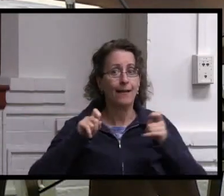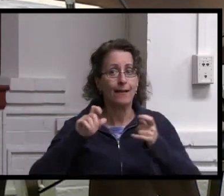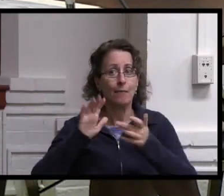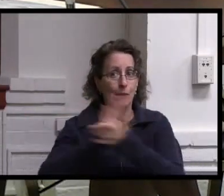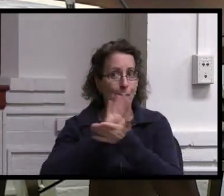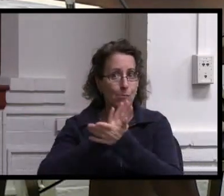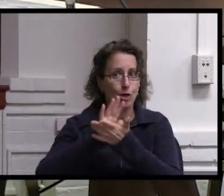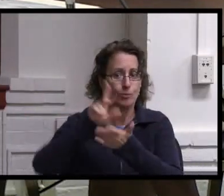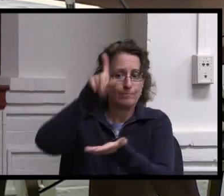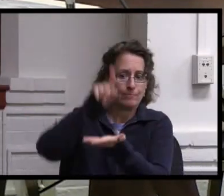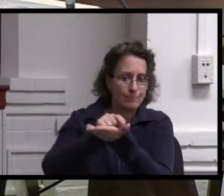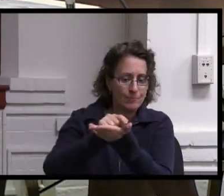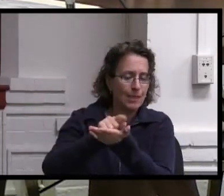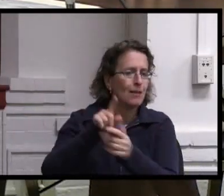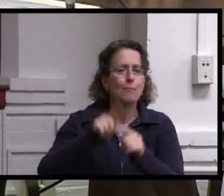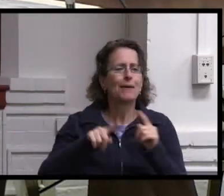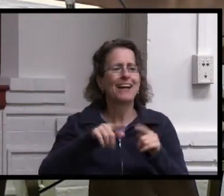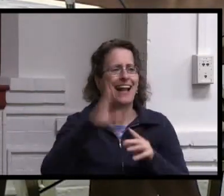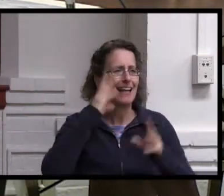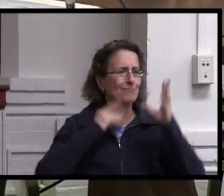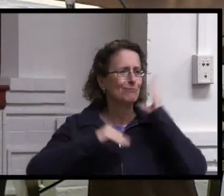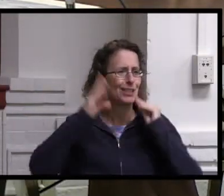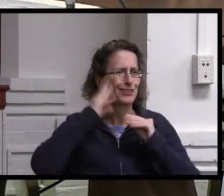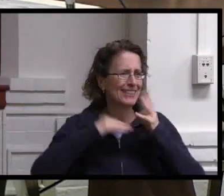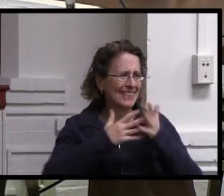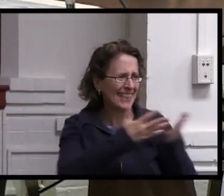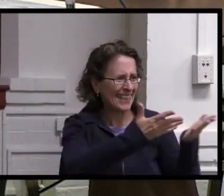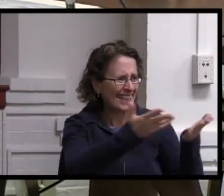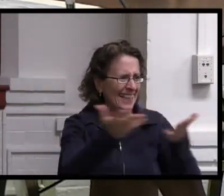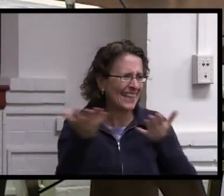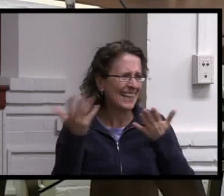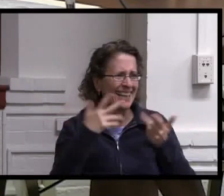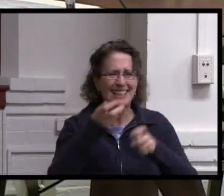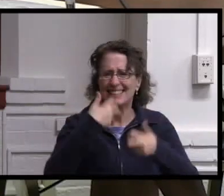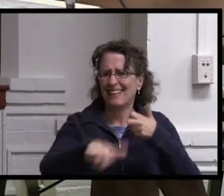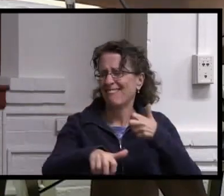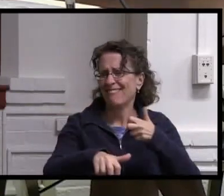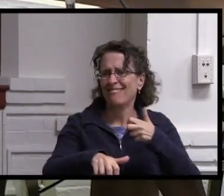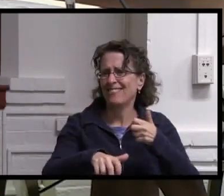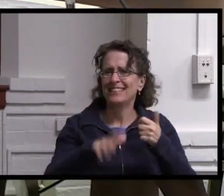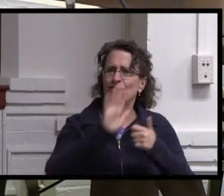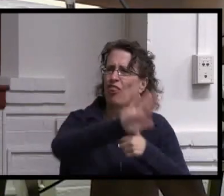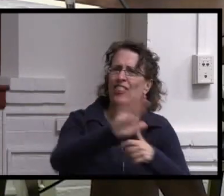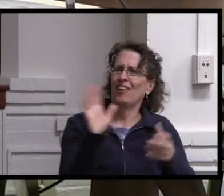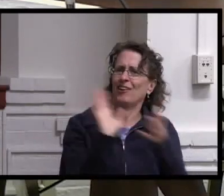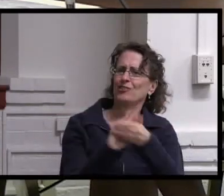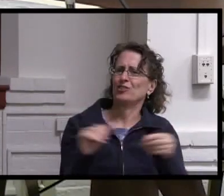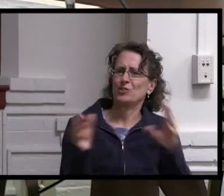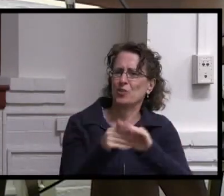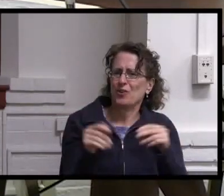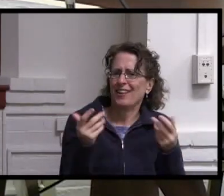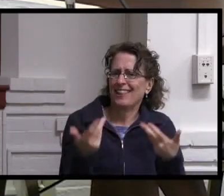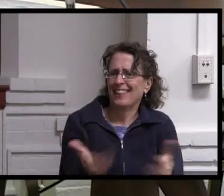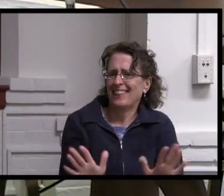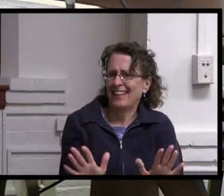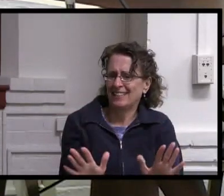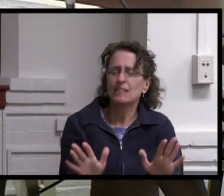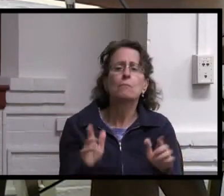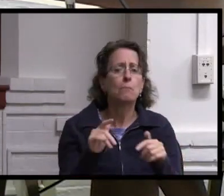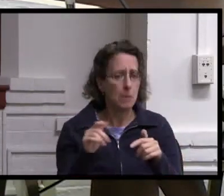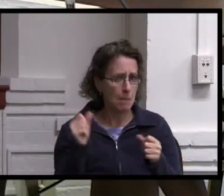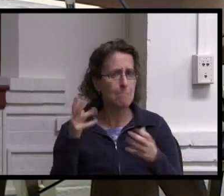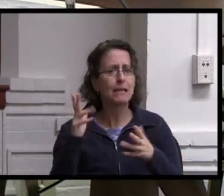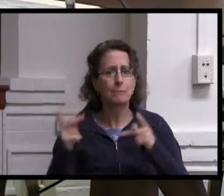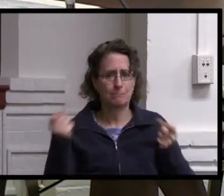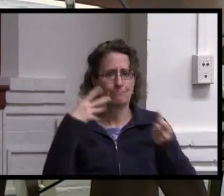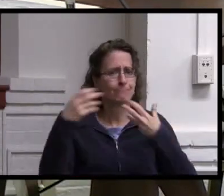more anecdotal. It's hard to get numbers of individuals' experiences, but we have had many anecdotes submitted of